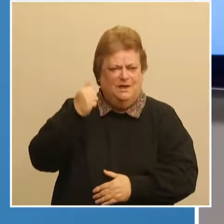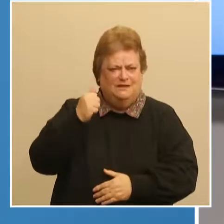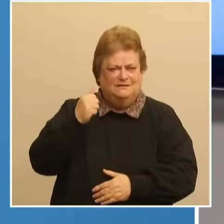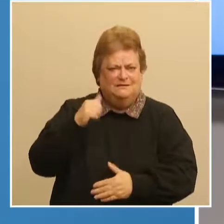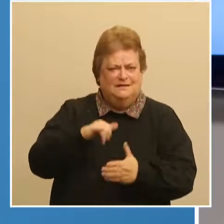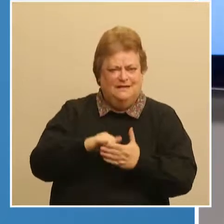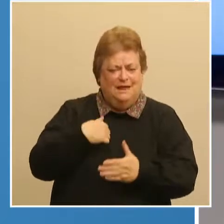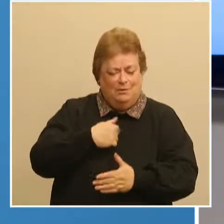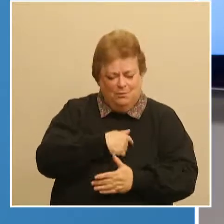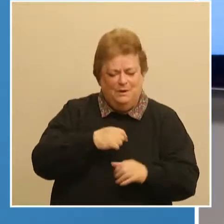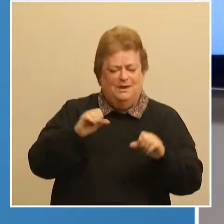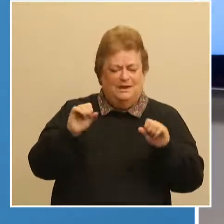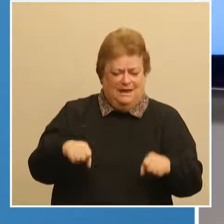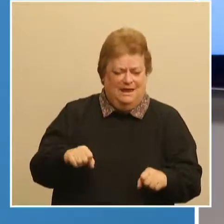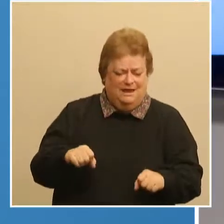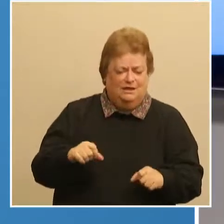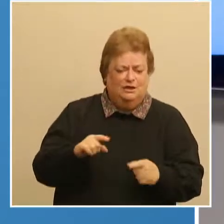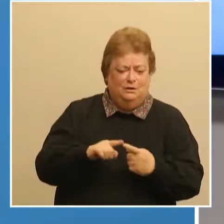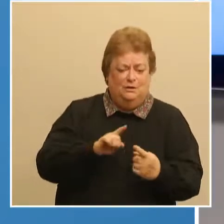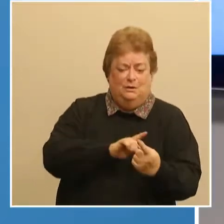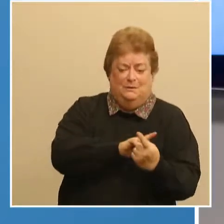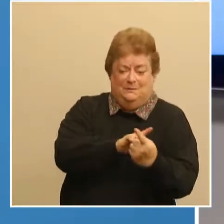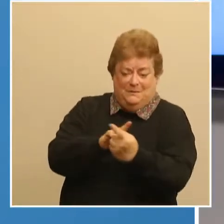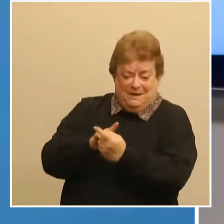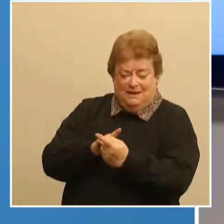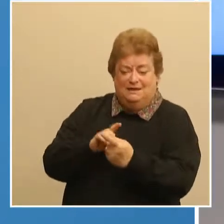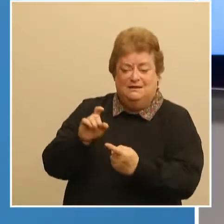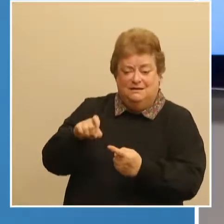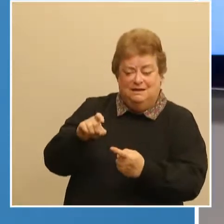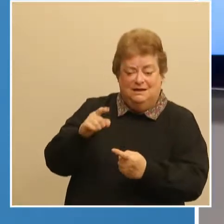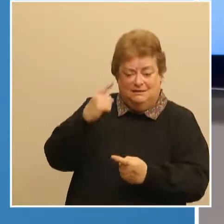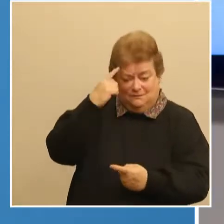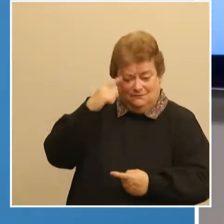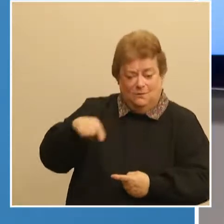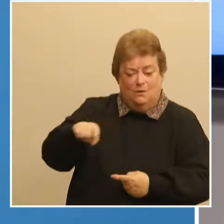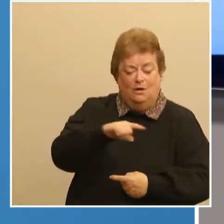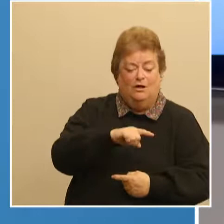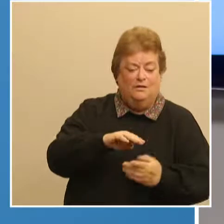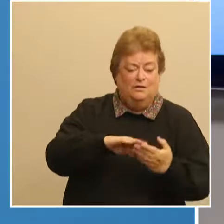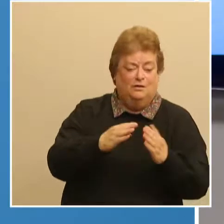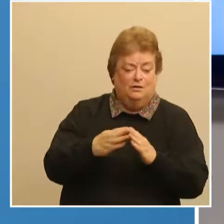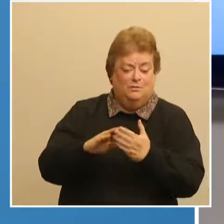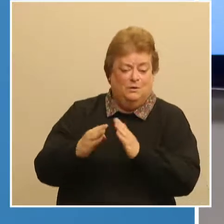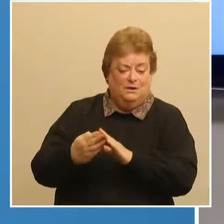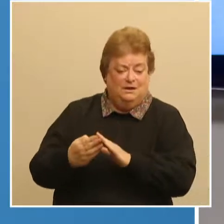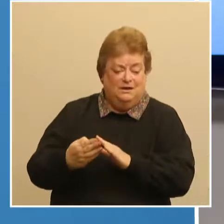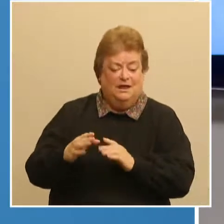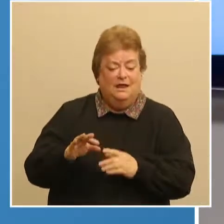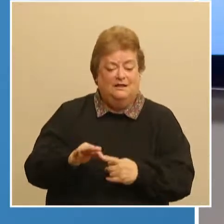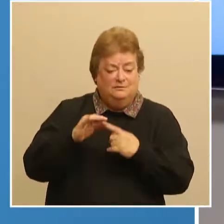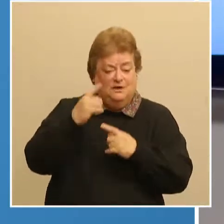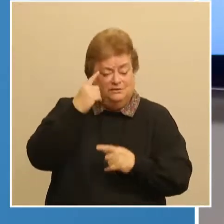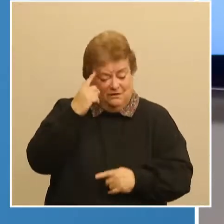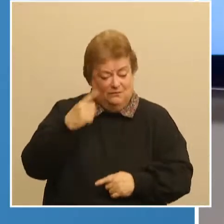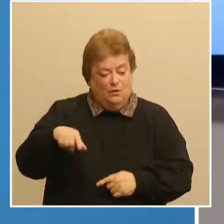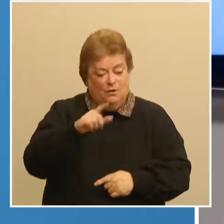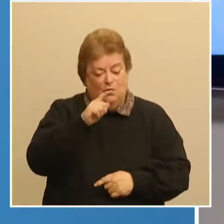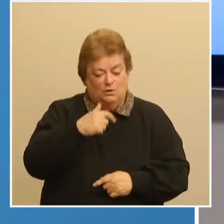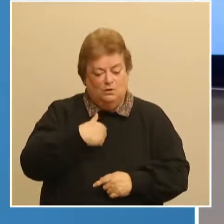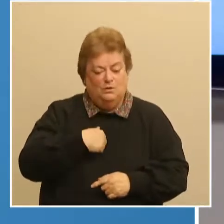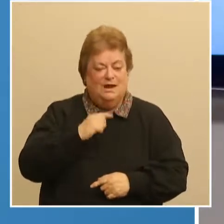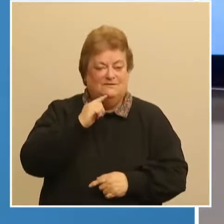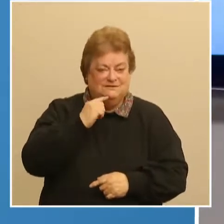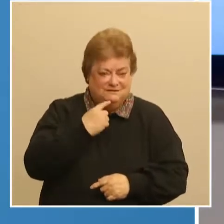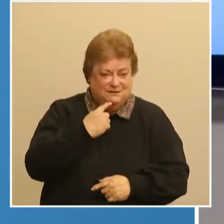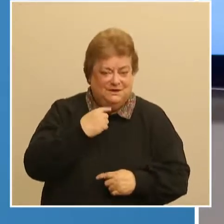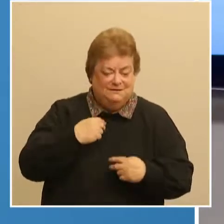that we can to meet the needs of the members of our community, and especially those with serious health